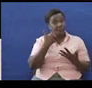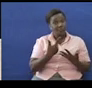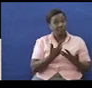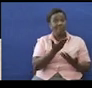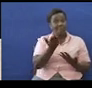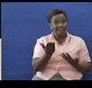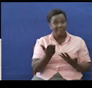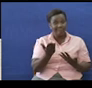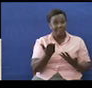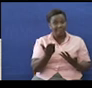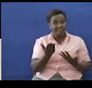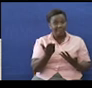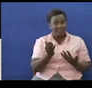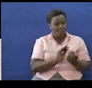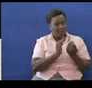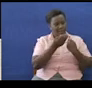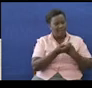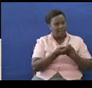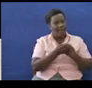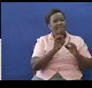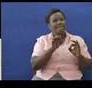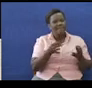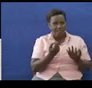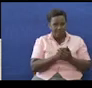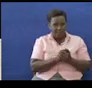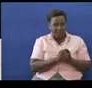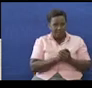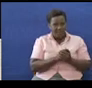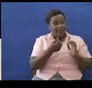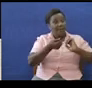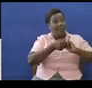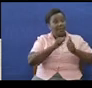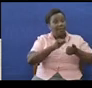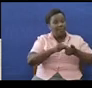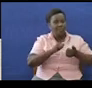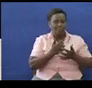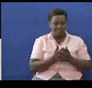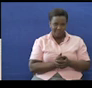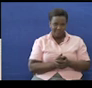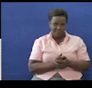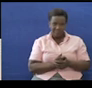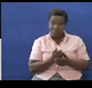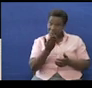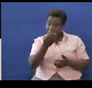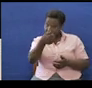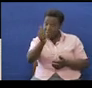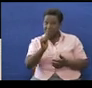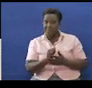how will you adapt yourself when any problems faces